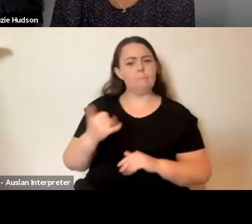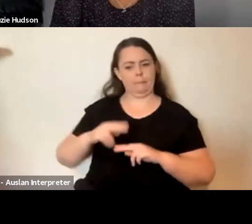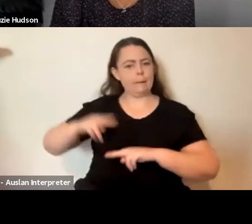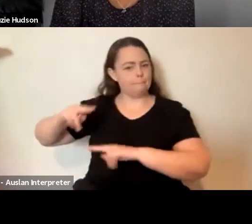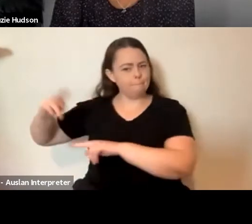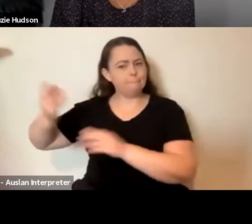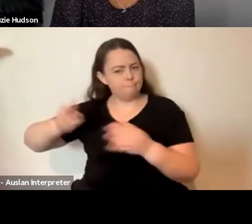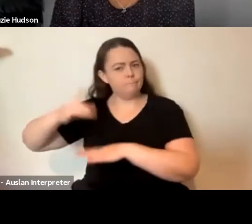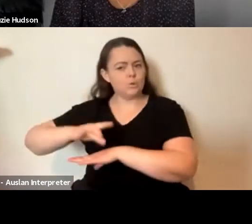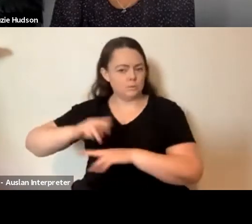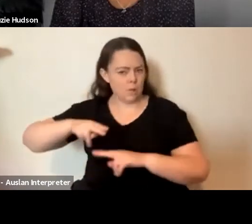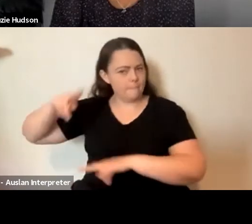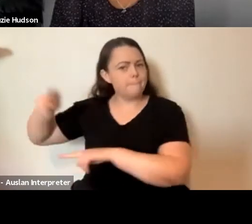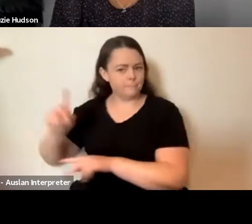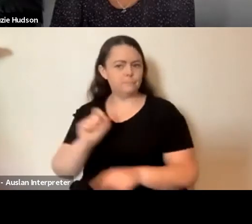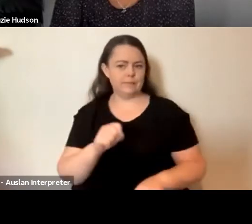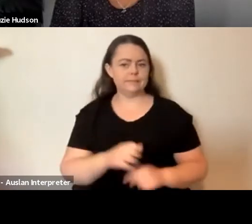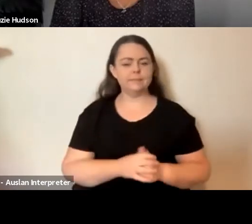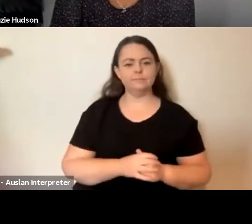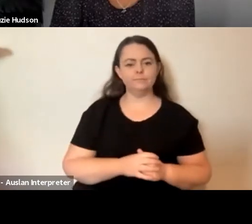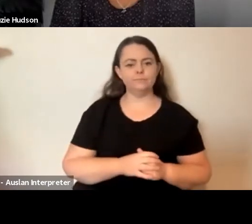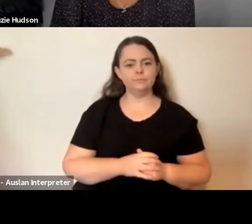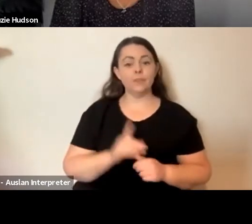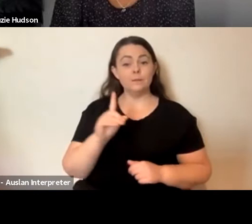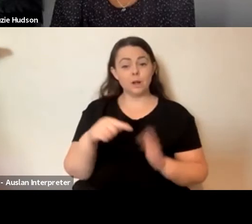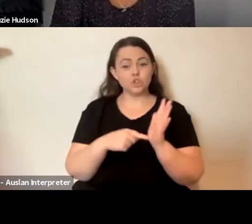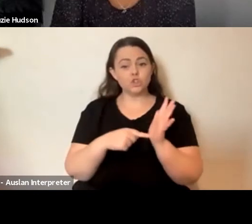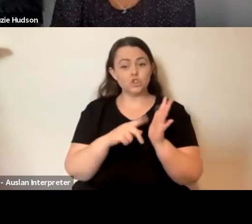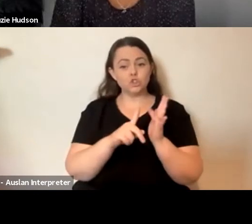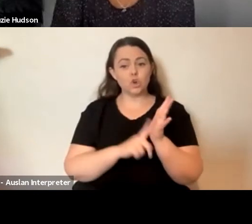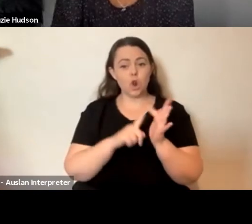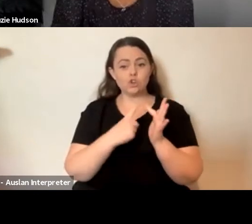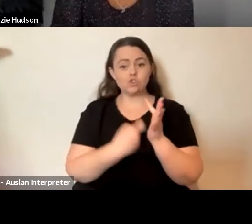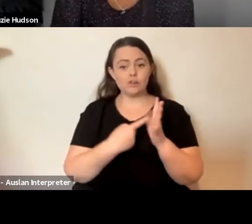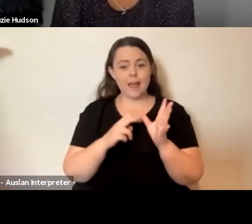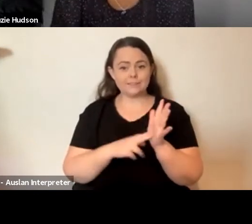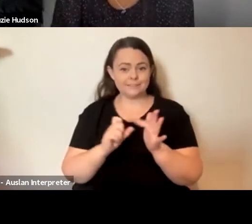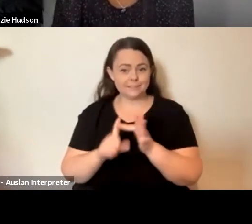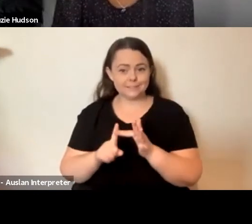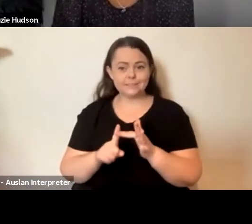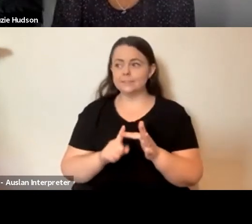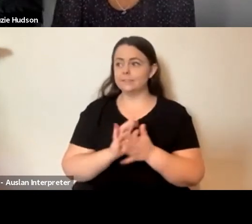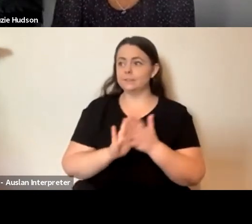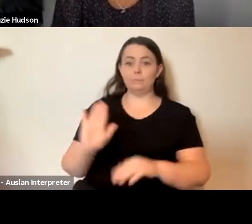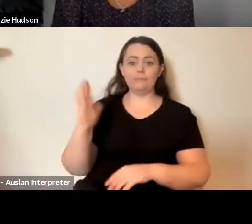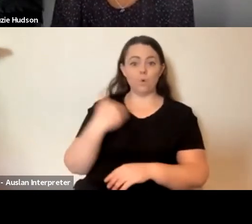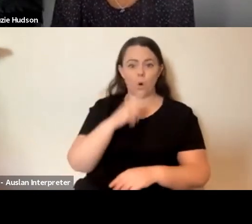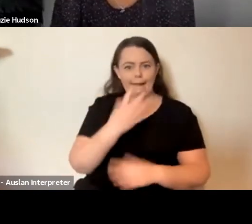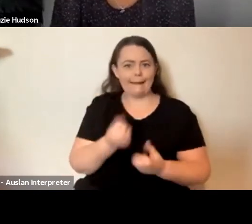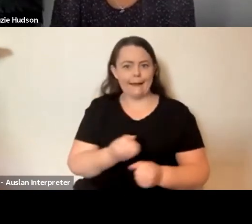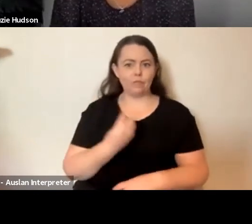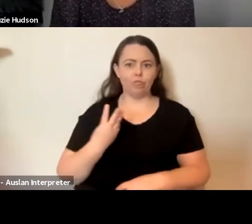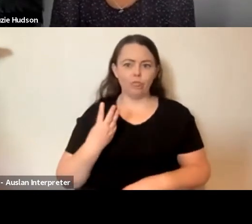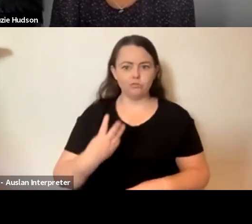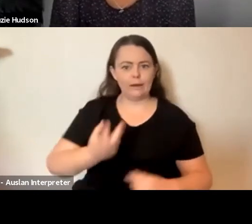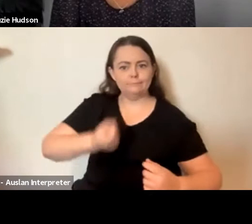that concerns about that kind of reduced tolerance. And if people start to resume use, whether there'll kind of be that kind of subsequent